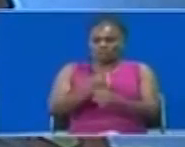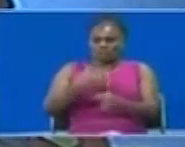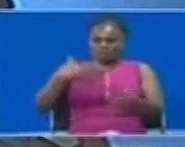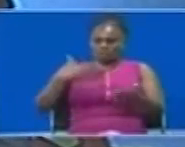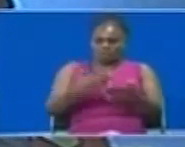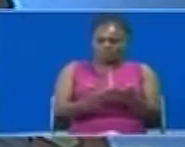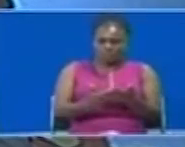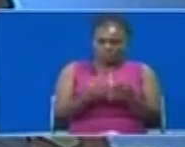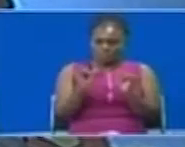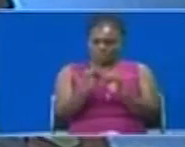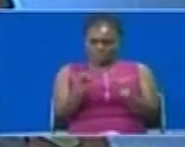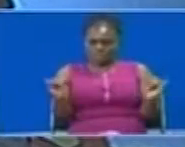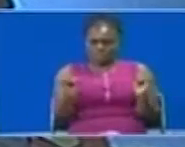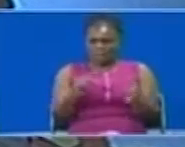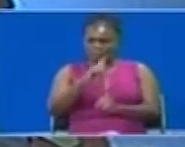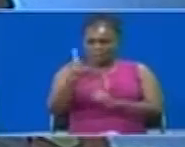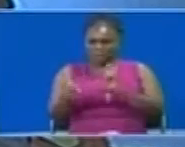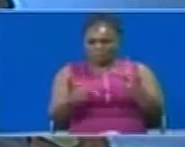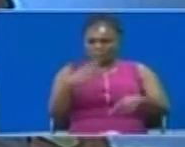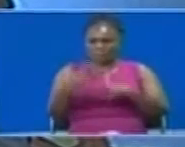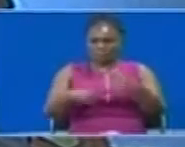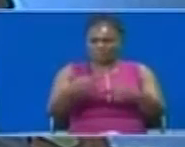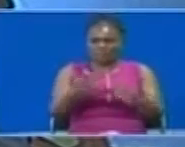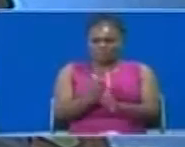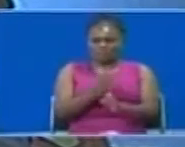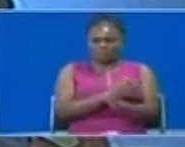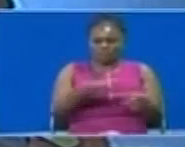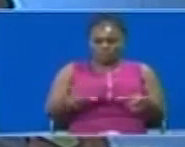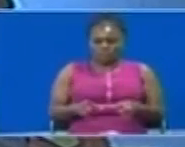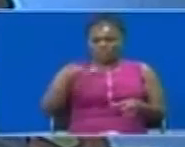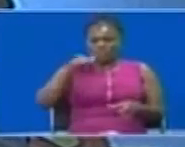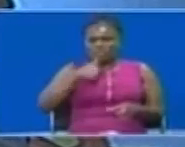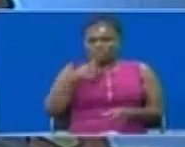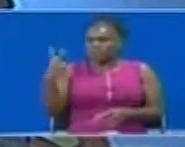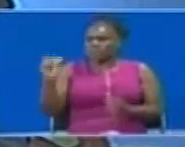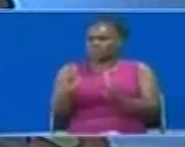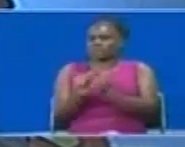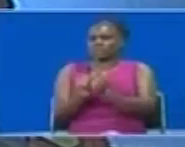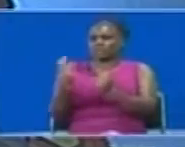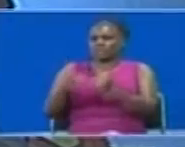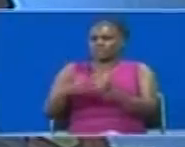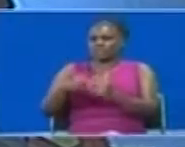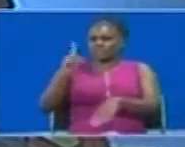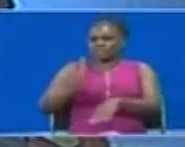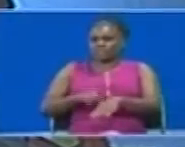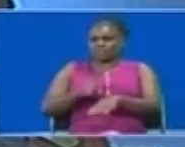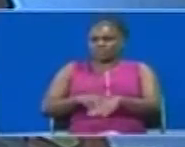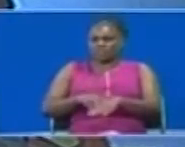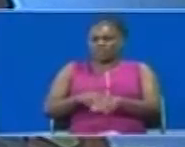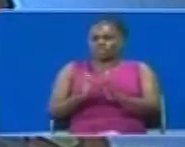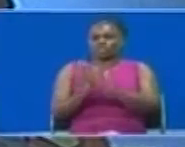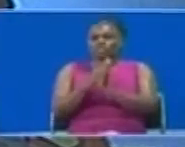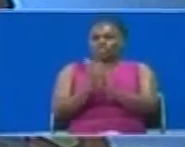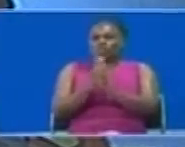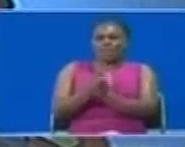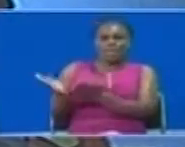the agency clears the vetting process before renewing licenses for the 2017 period. Here's the latest on that developing